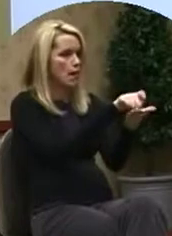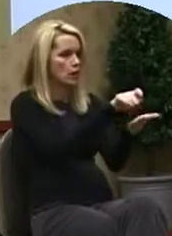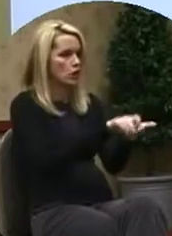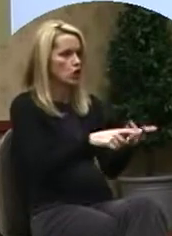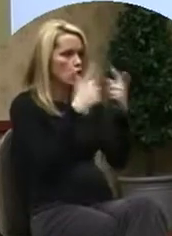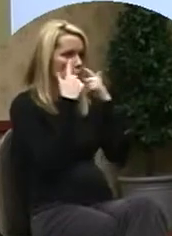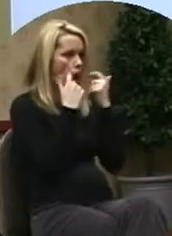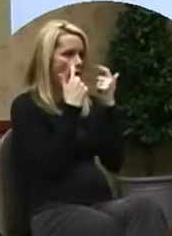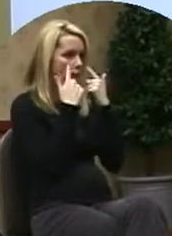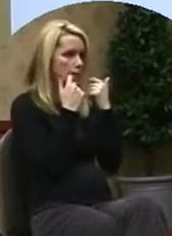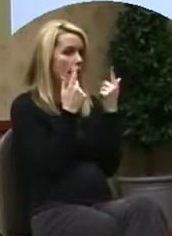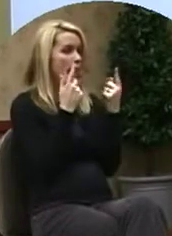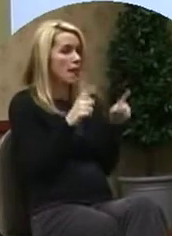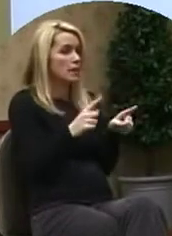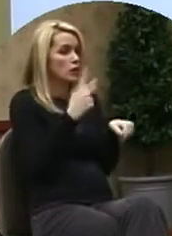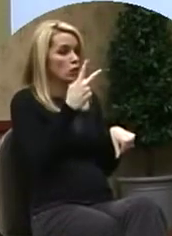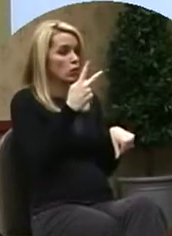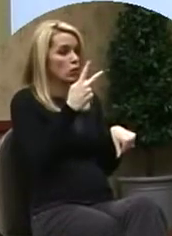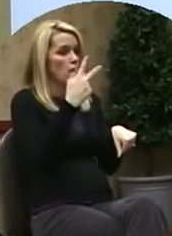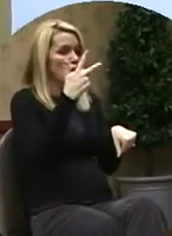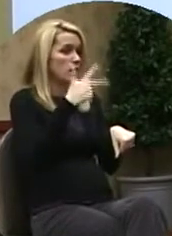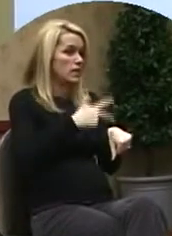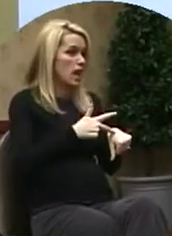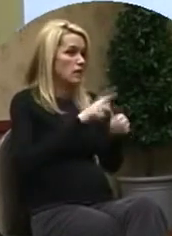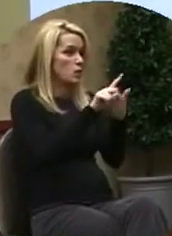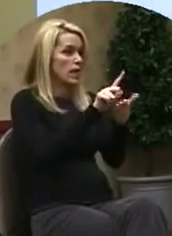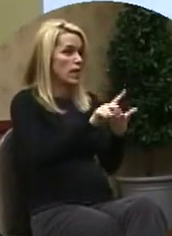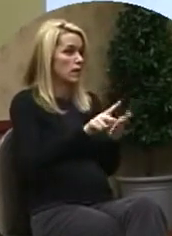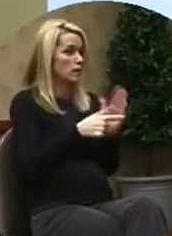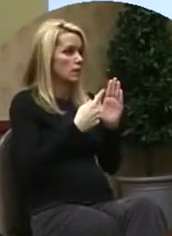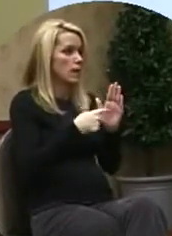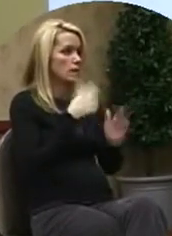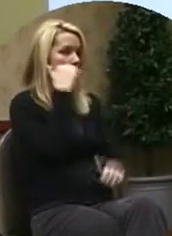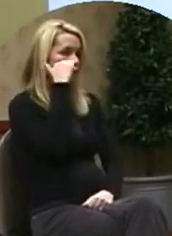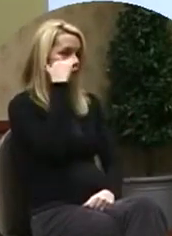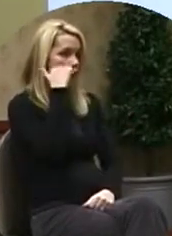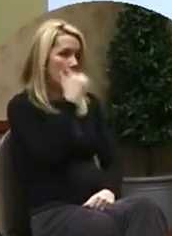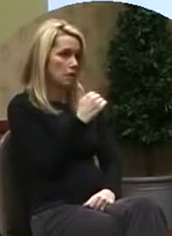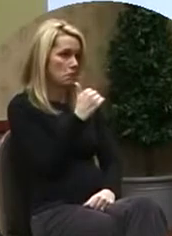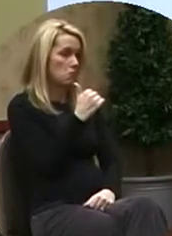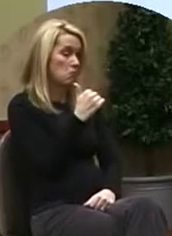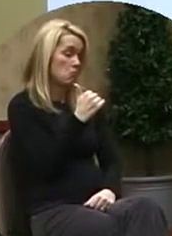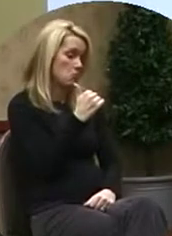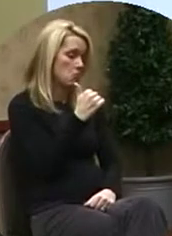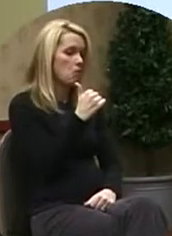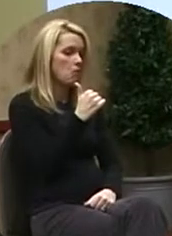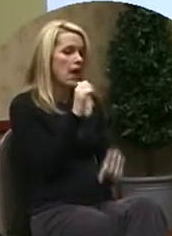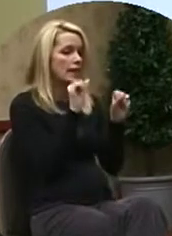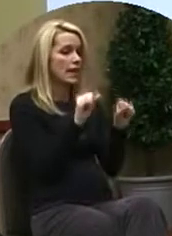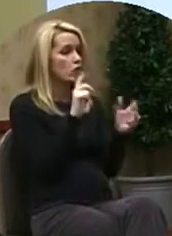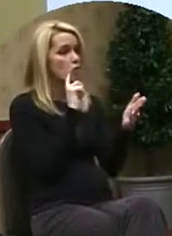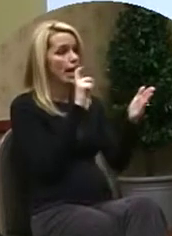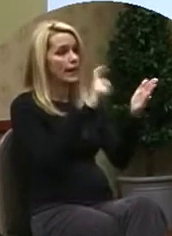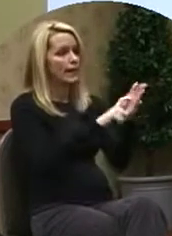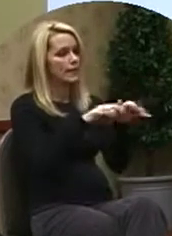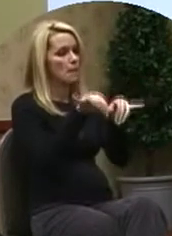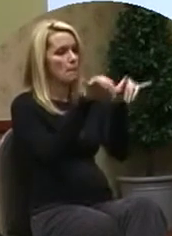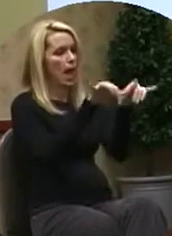occur? Typically 2 to 3 times per week, sometimes daily. Is this enough that you're going to be able to see patterns in the